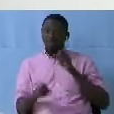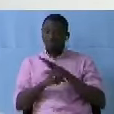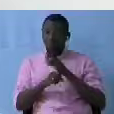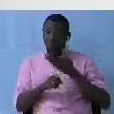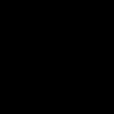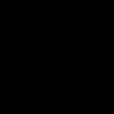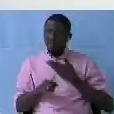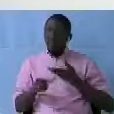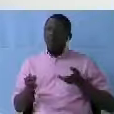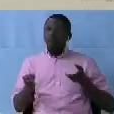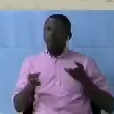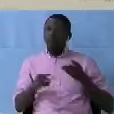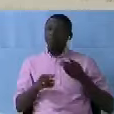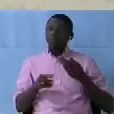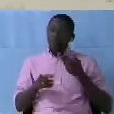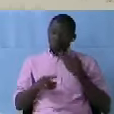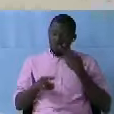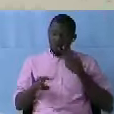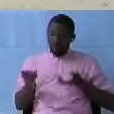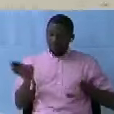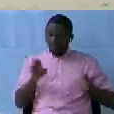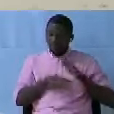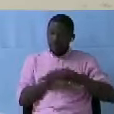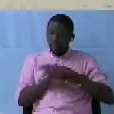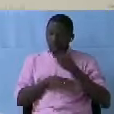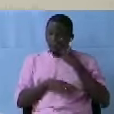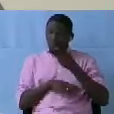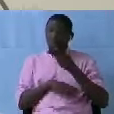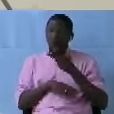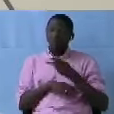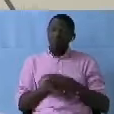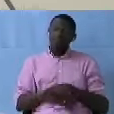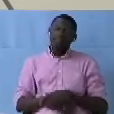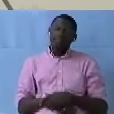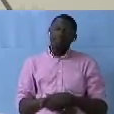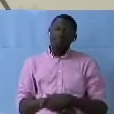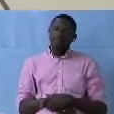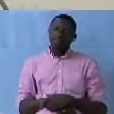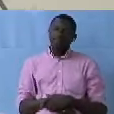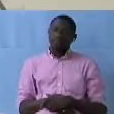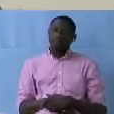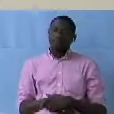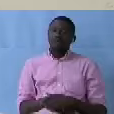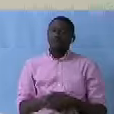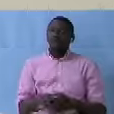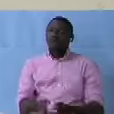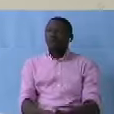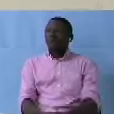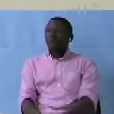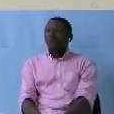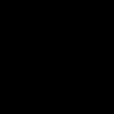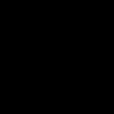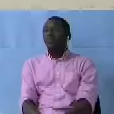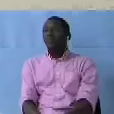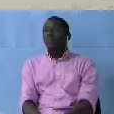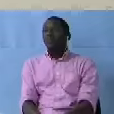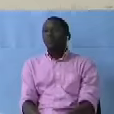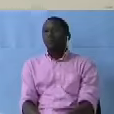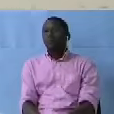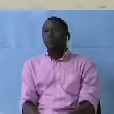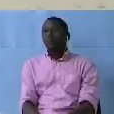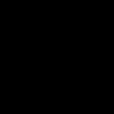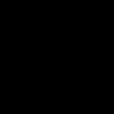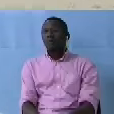allegations of improper. Sax ci wali yoon yi nga xamne mo and ak suñu wali liggey su fekke ne docteur bi